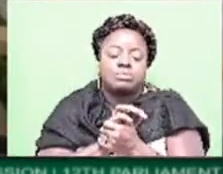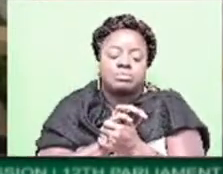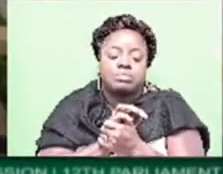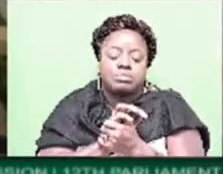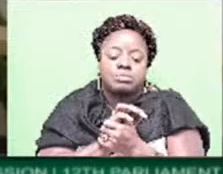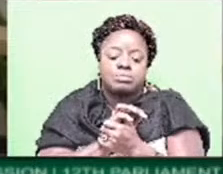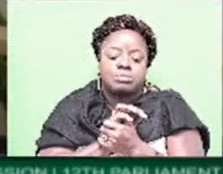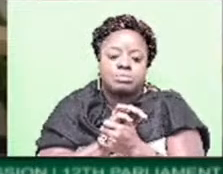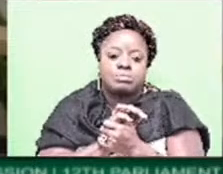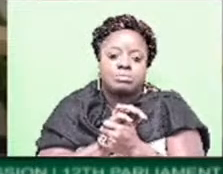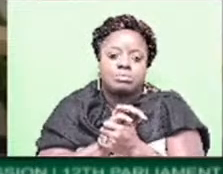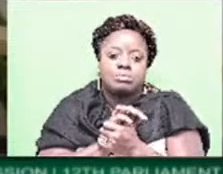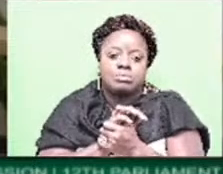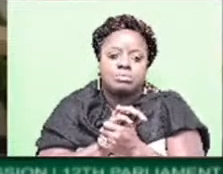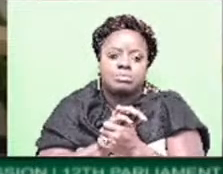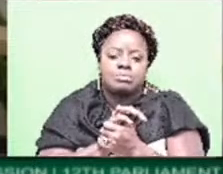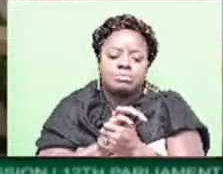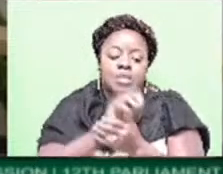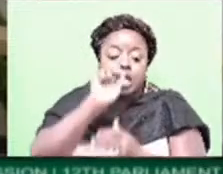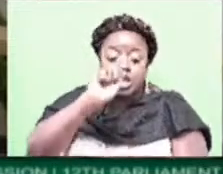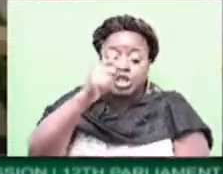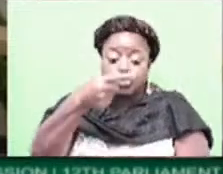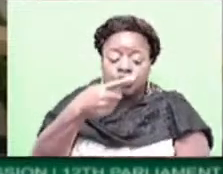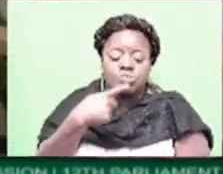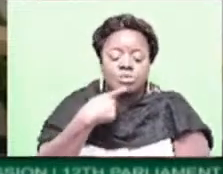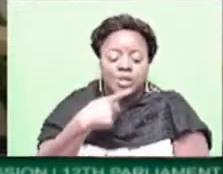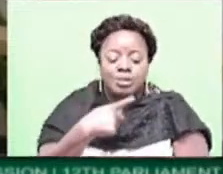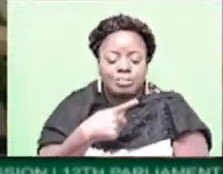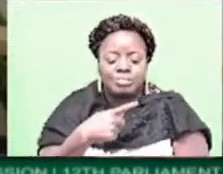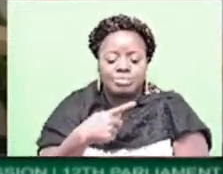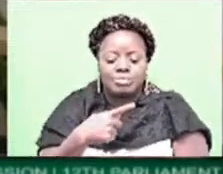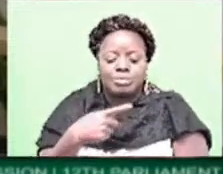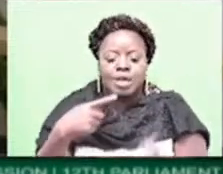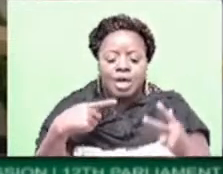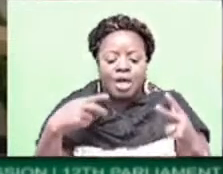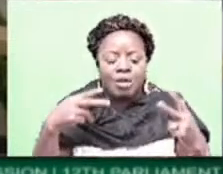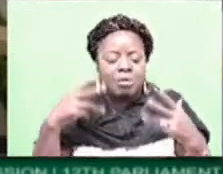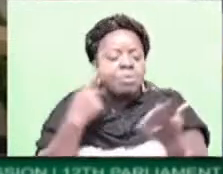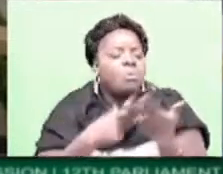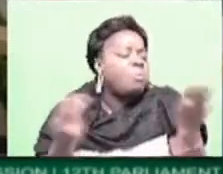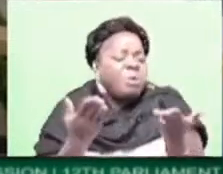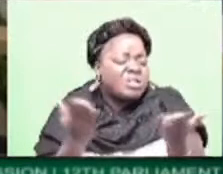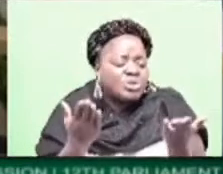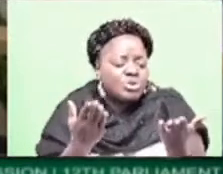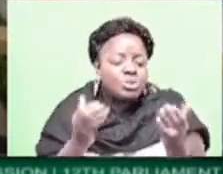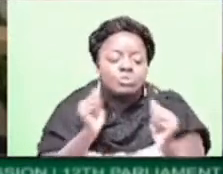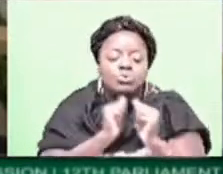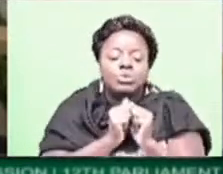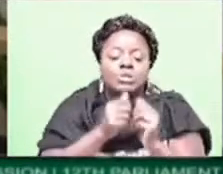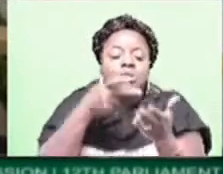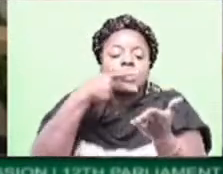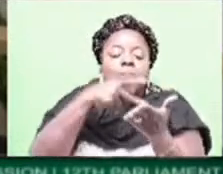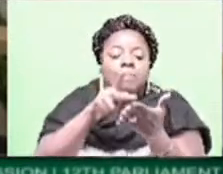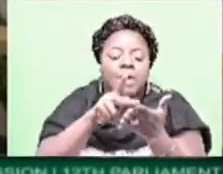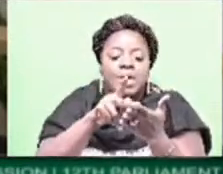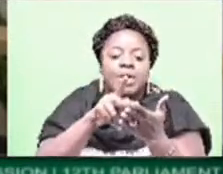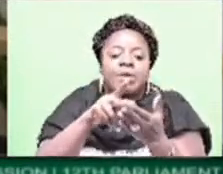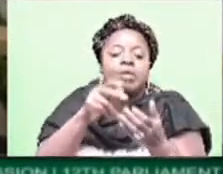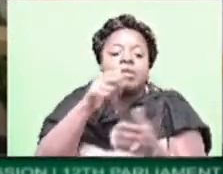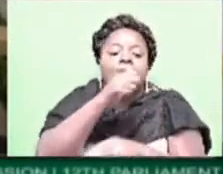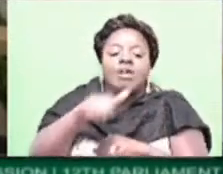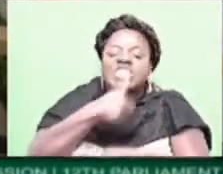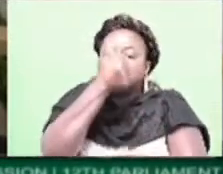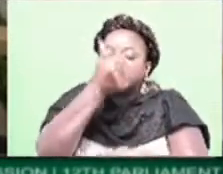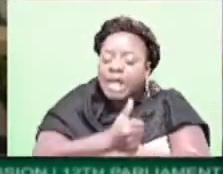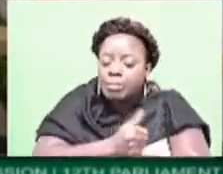General indicated that this really has to do with the fixed penalties. And we understand that, we understand the regulations are yet to